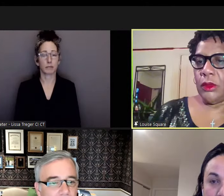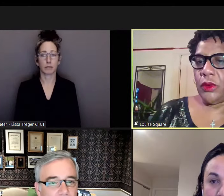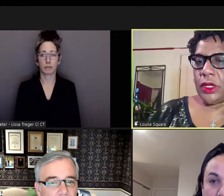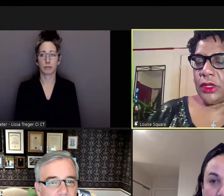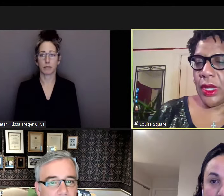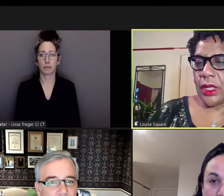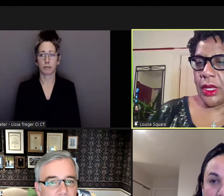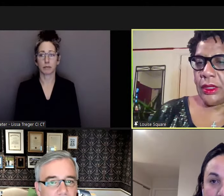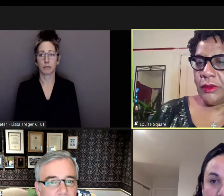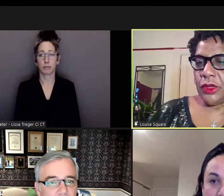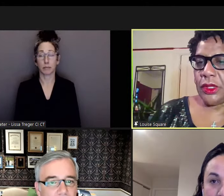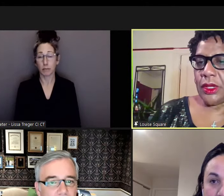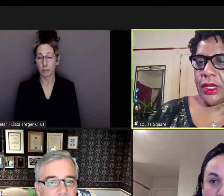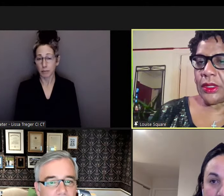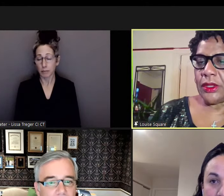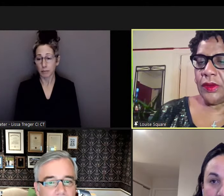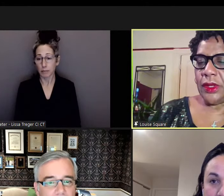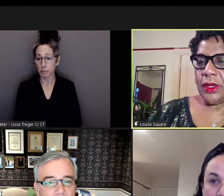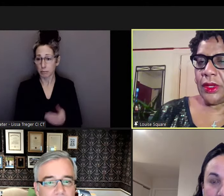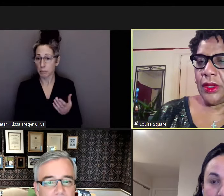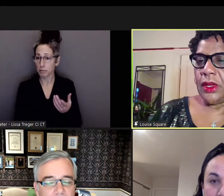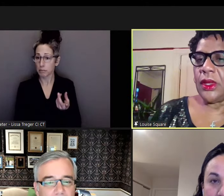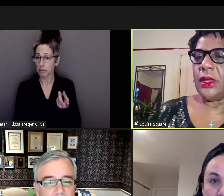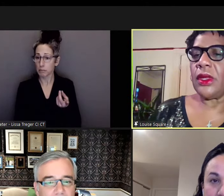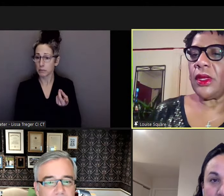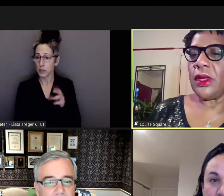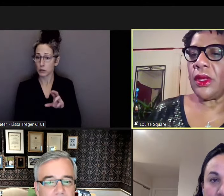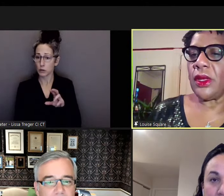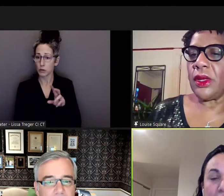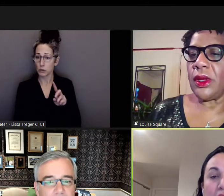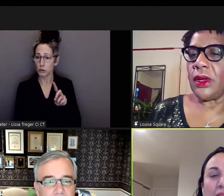So you want to try that one, Dr. Davila?